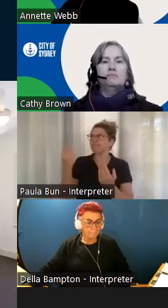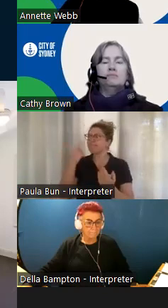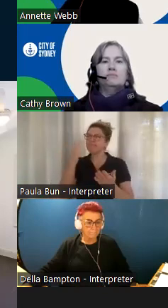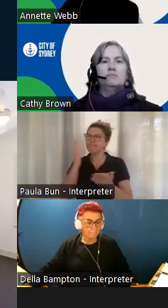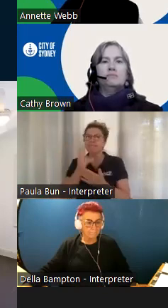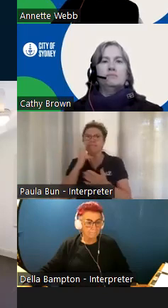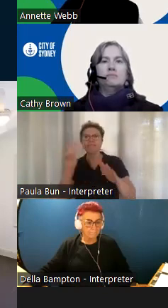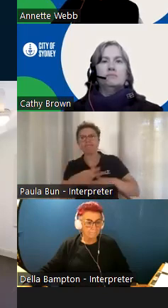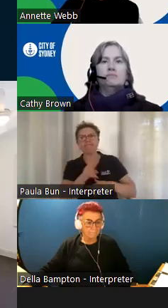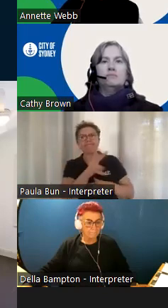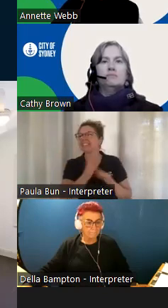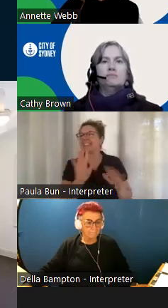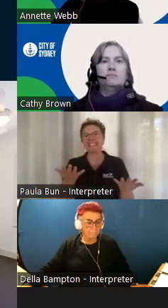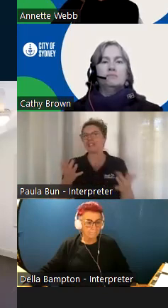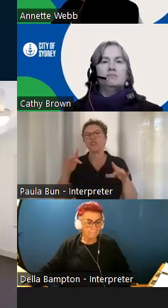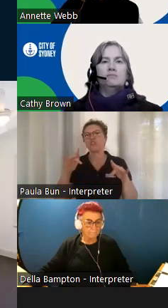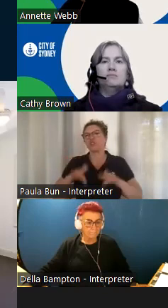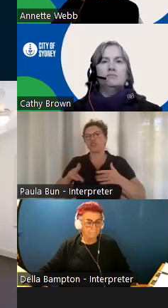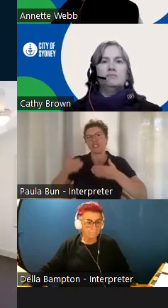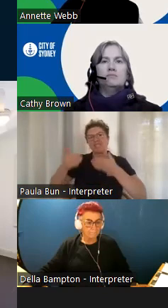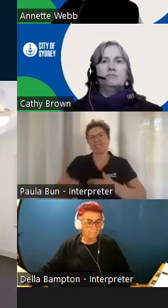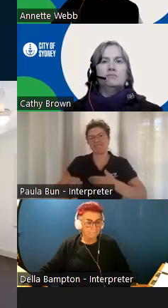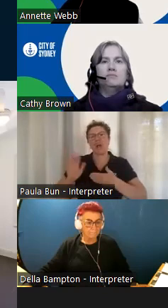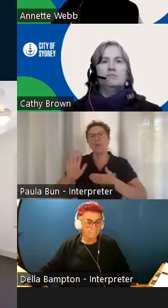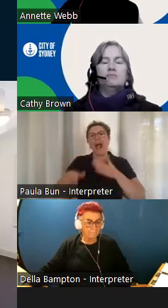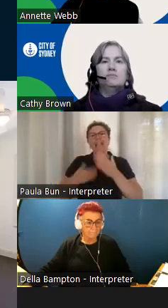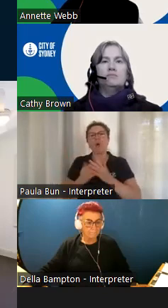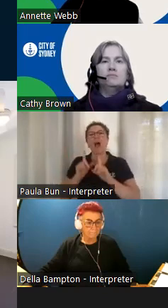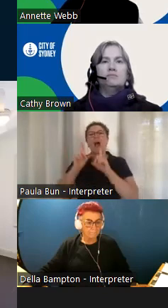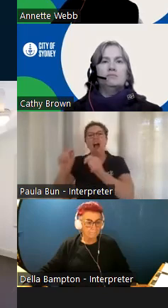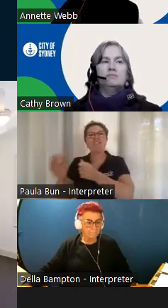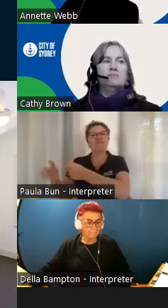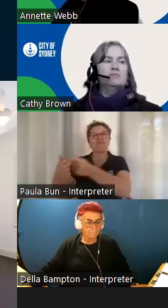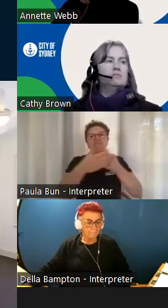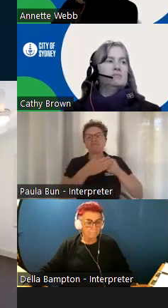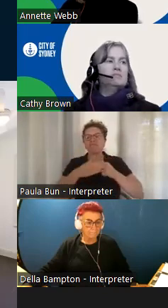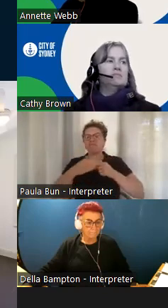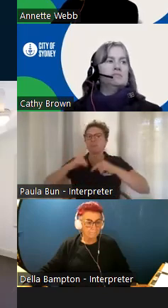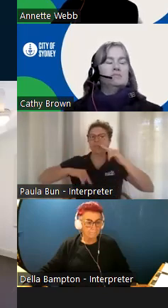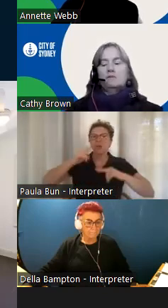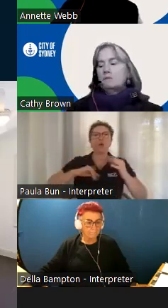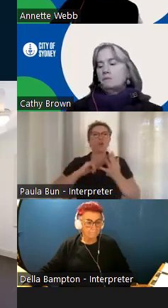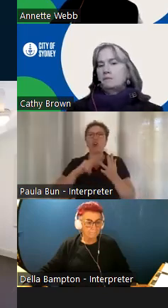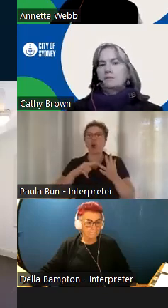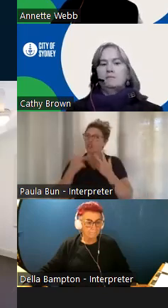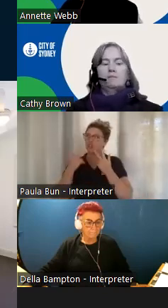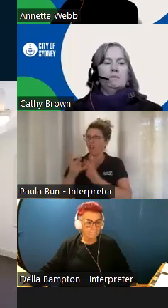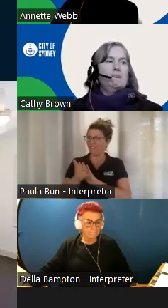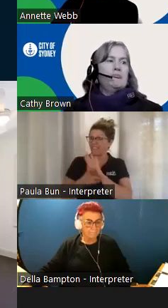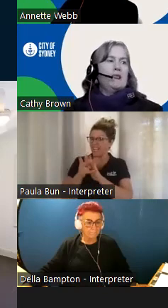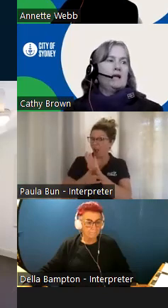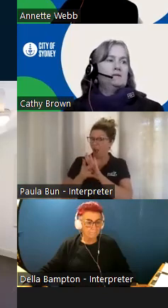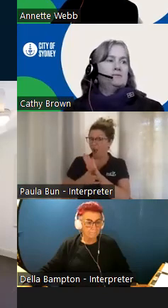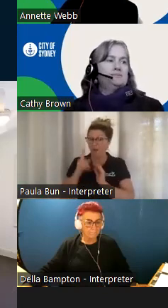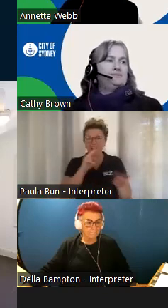inspections within the stage one timeframe of this opportunity. However, we've got a virtual tour, which I'll show you in a second. You may have